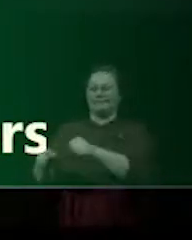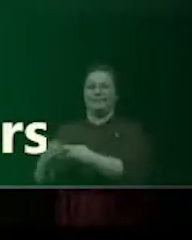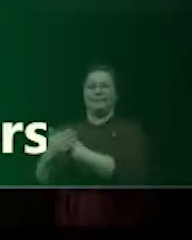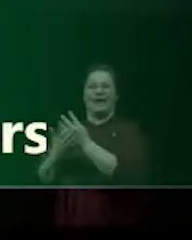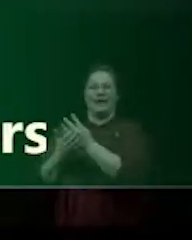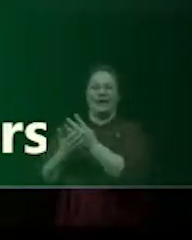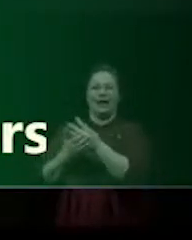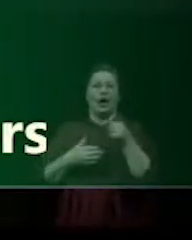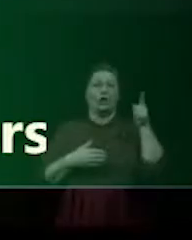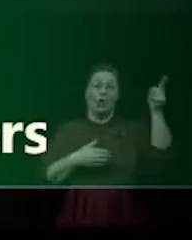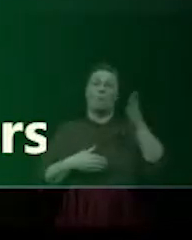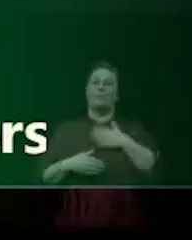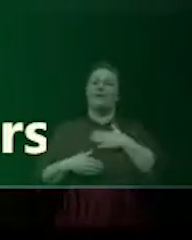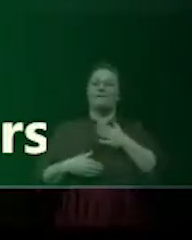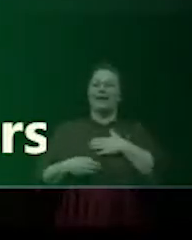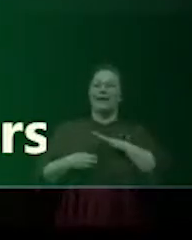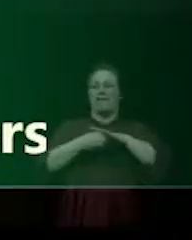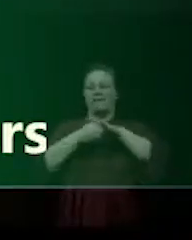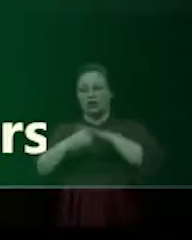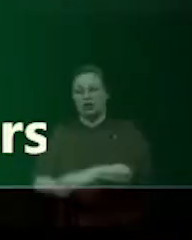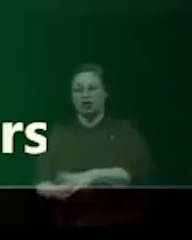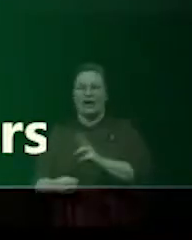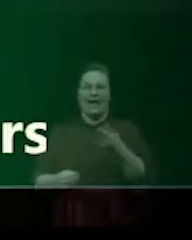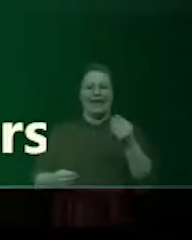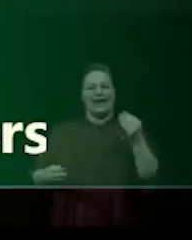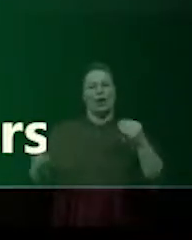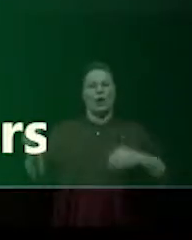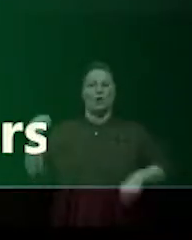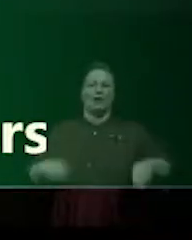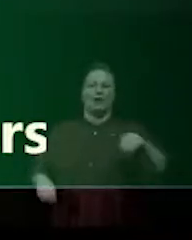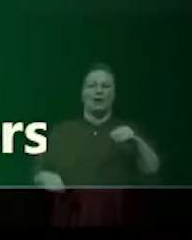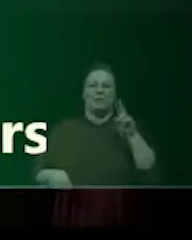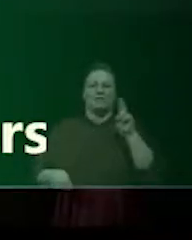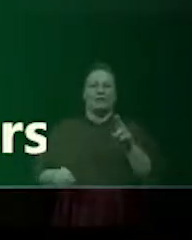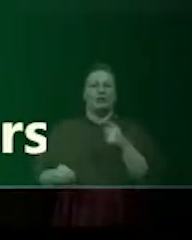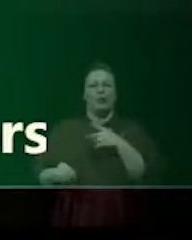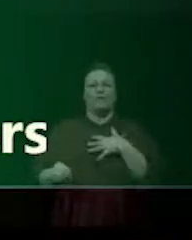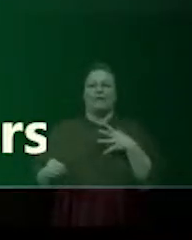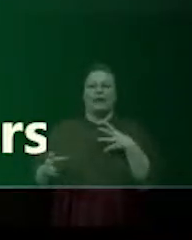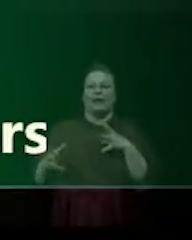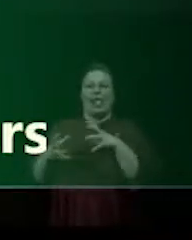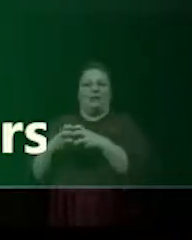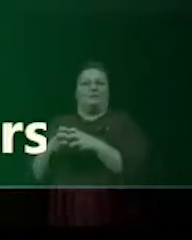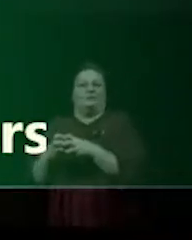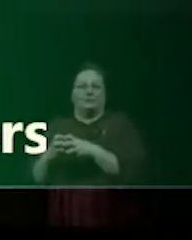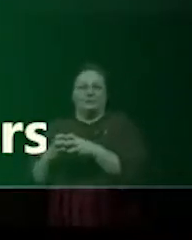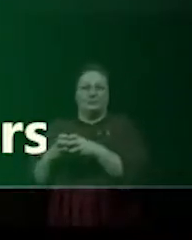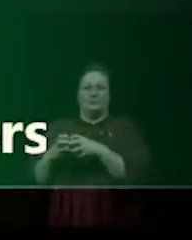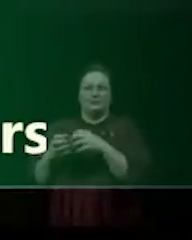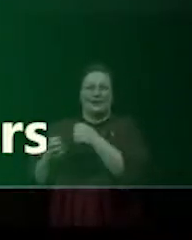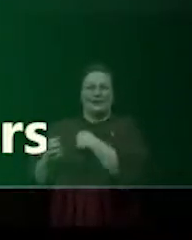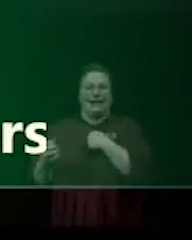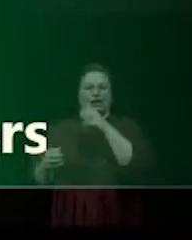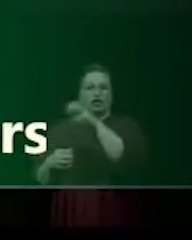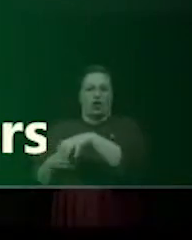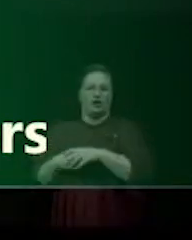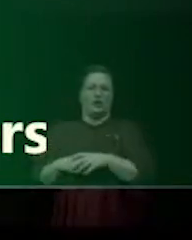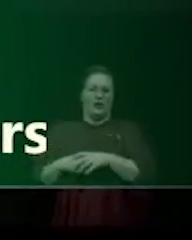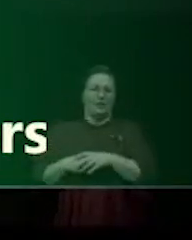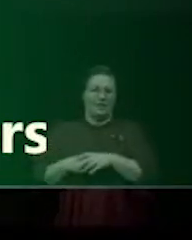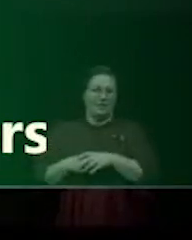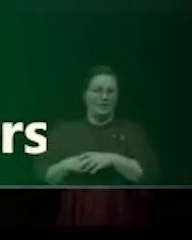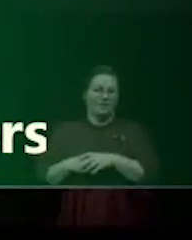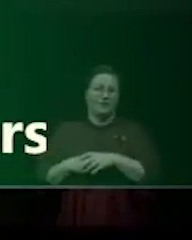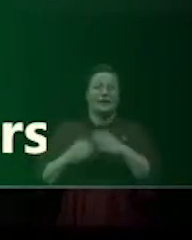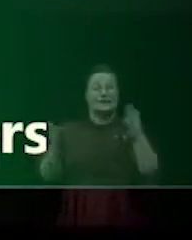oppressive or corrupt or basically thuggish governments. And as well as that, you have the scourge